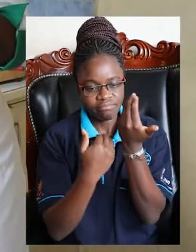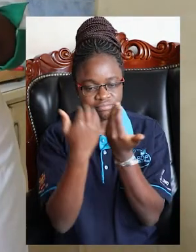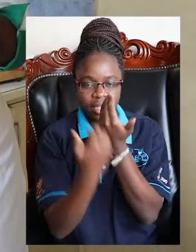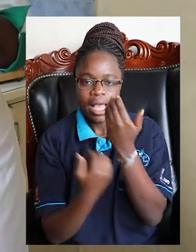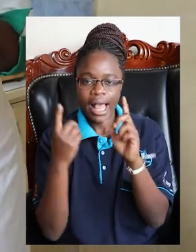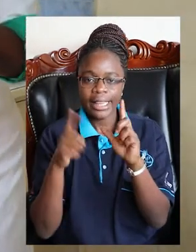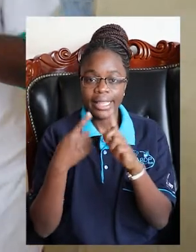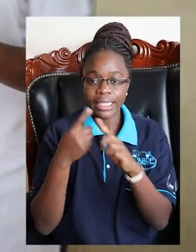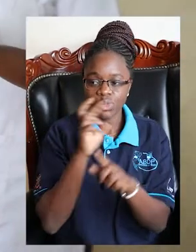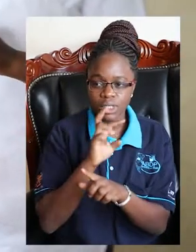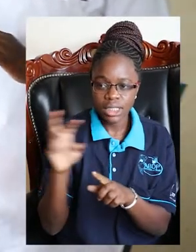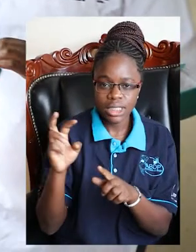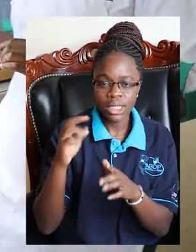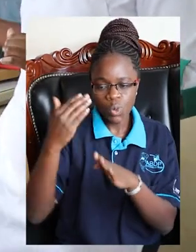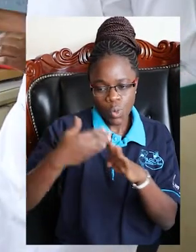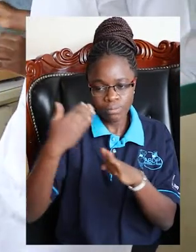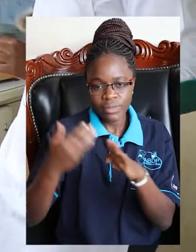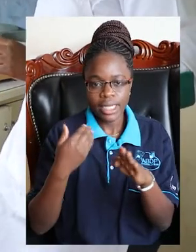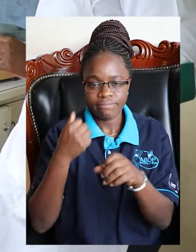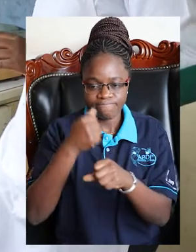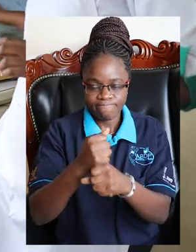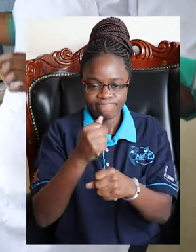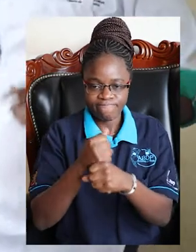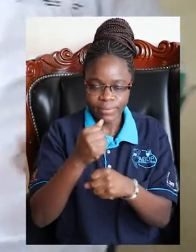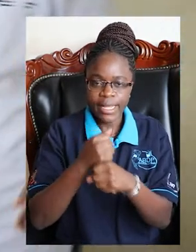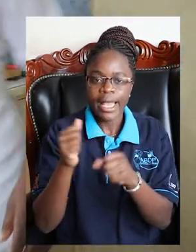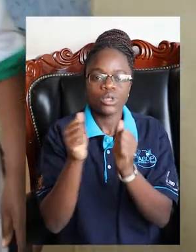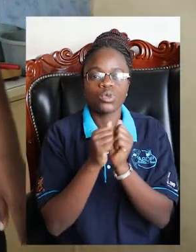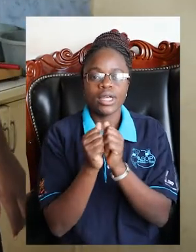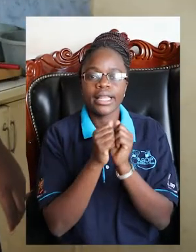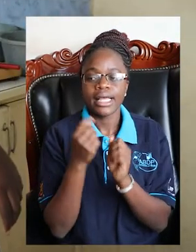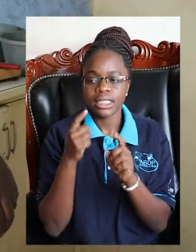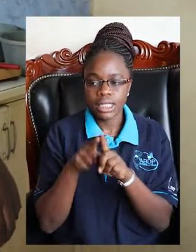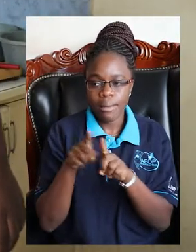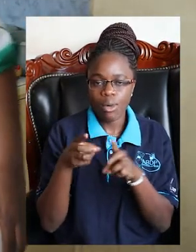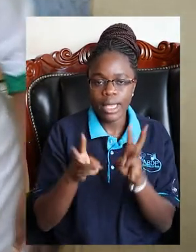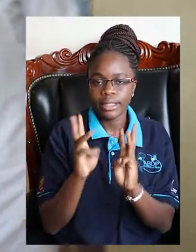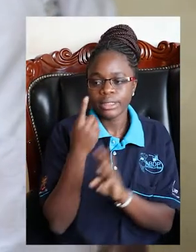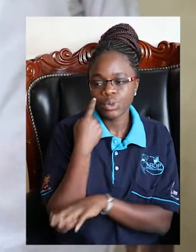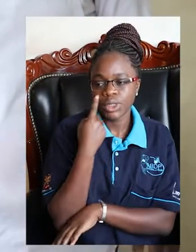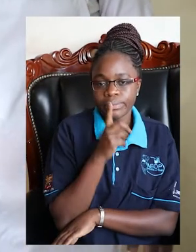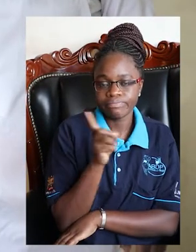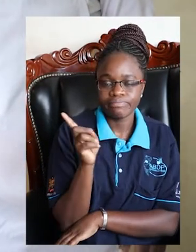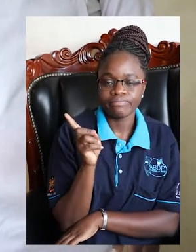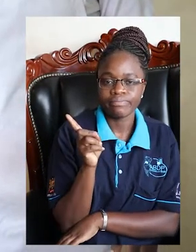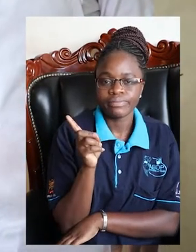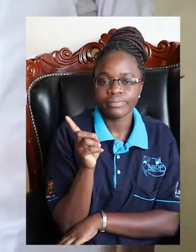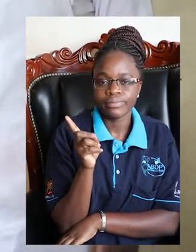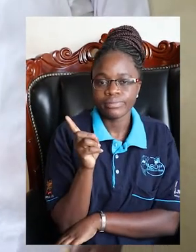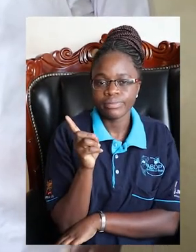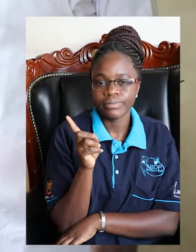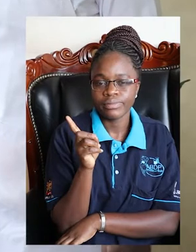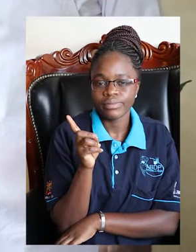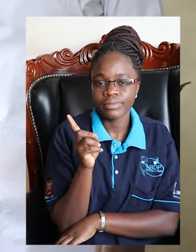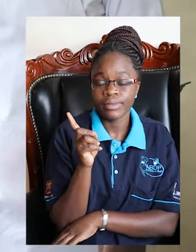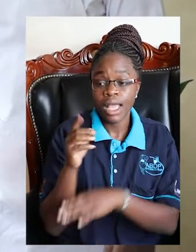it looks like this, and then you grate. So you'll need the grater to grate your arrowroot. And